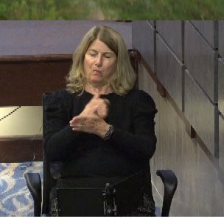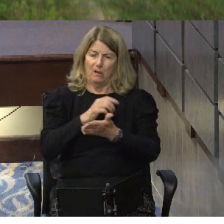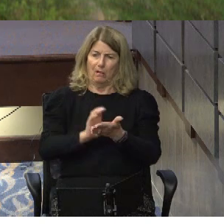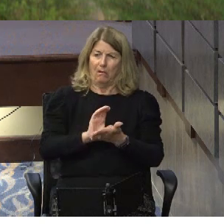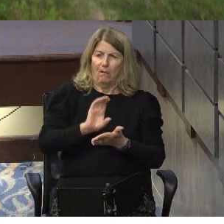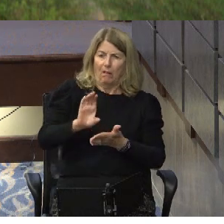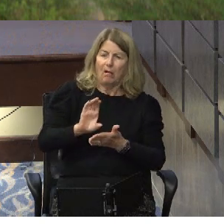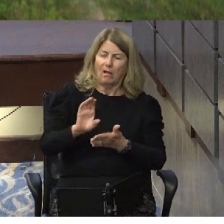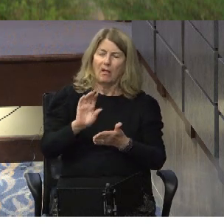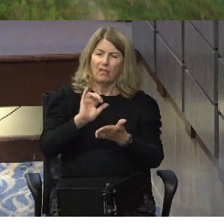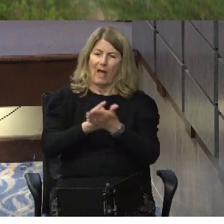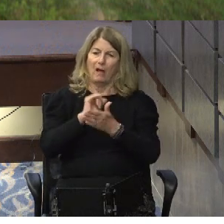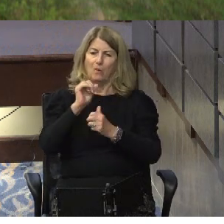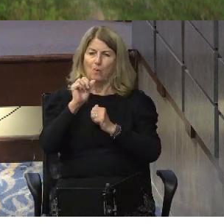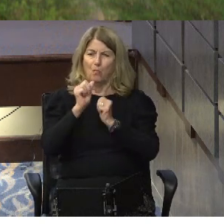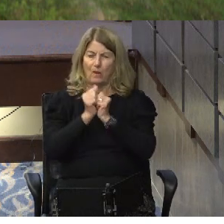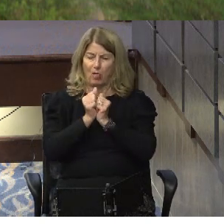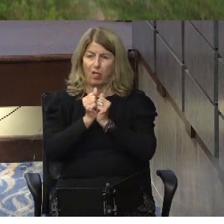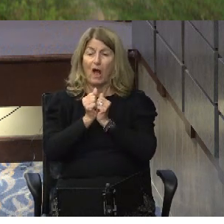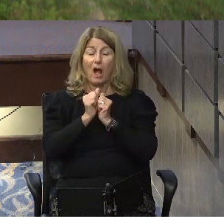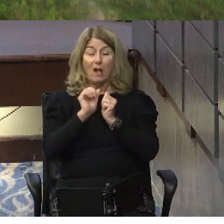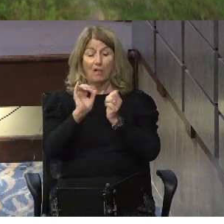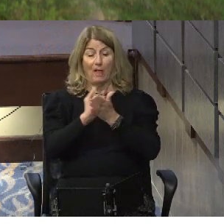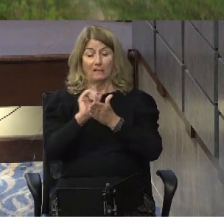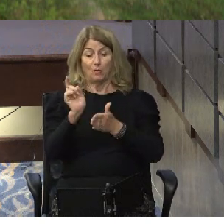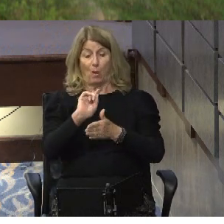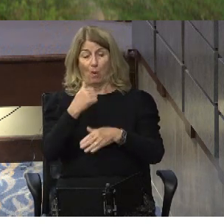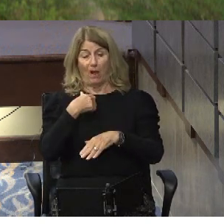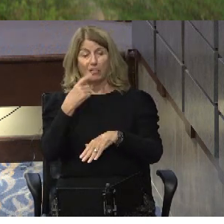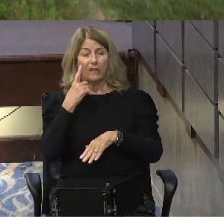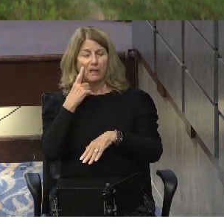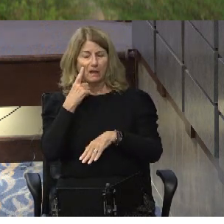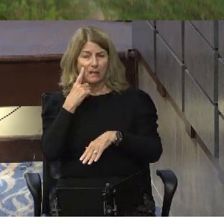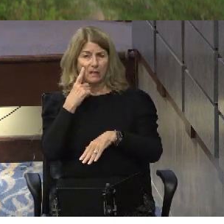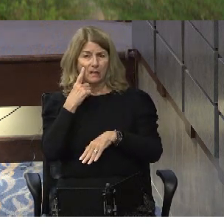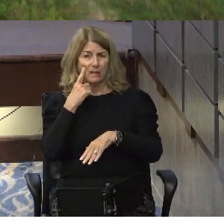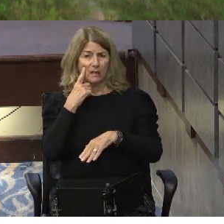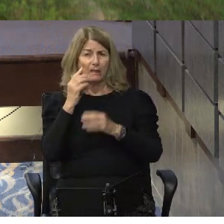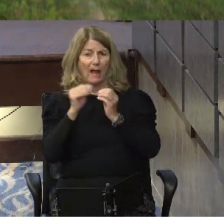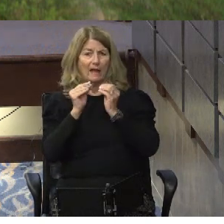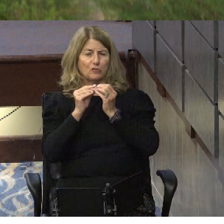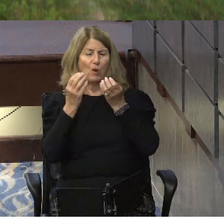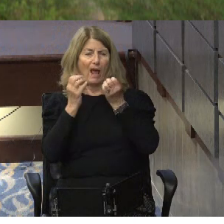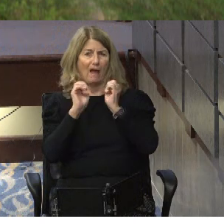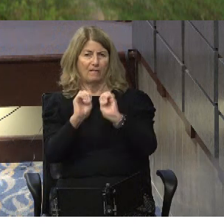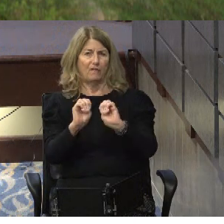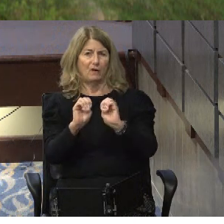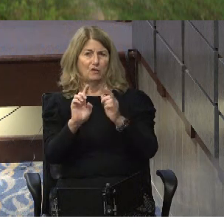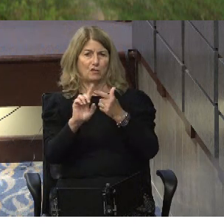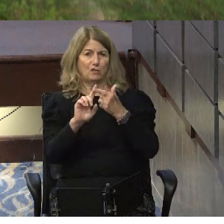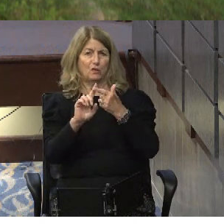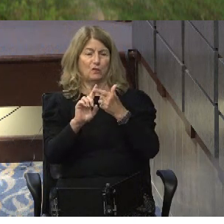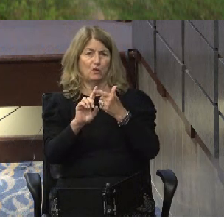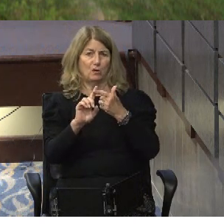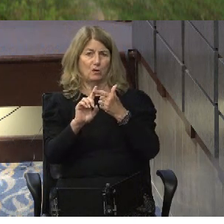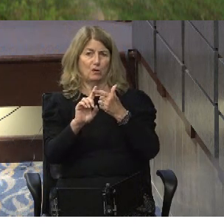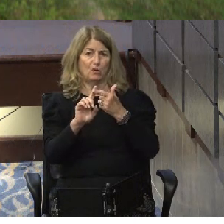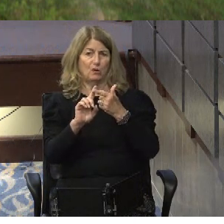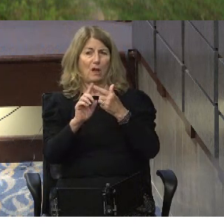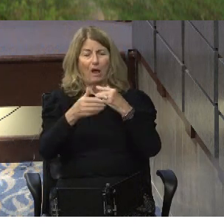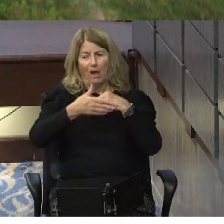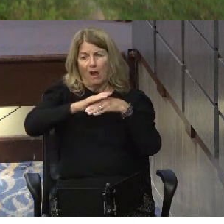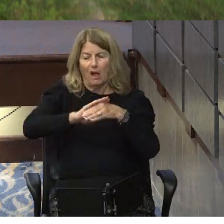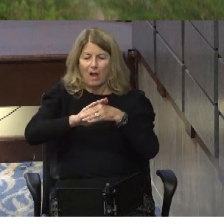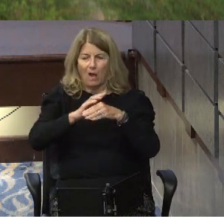that's where, why I think the extra effort to mask what this is going to